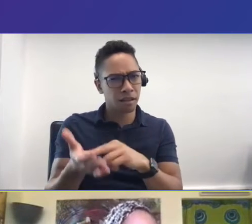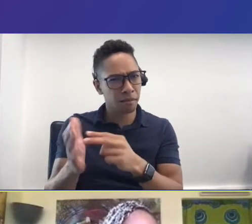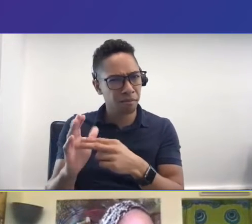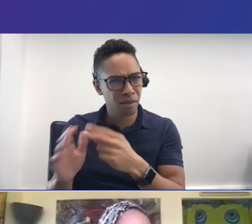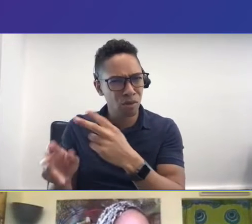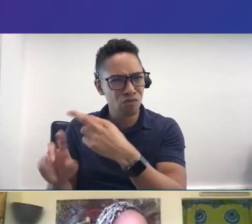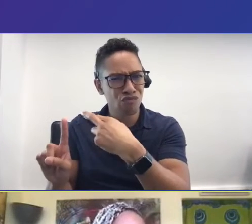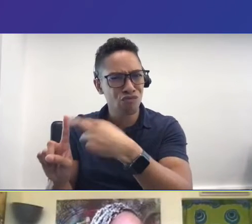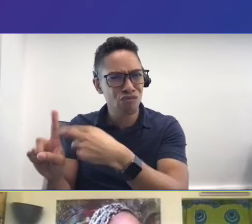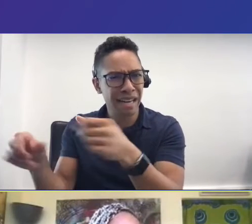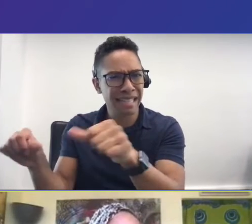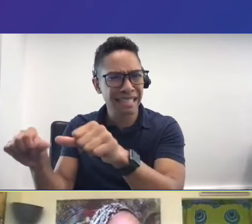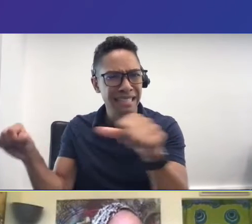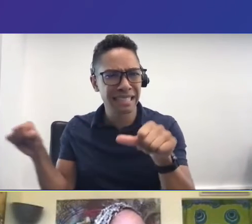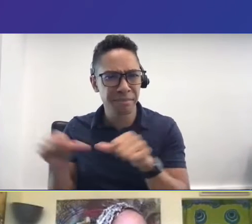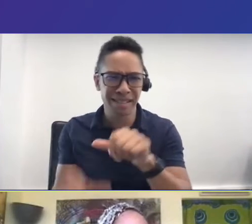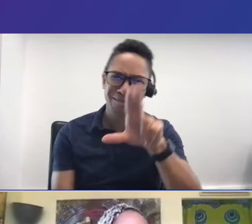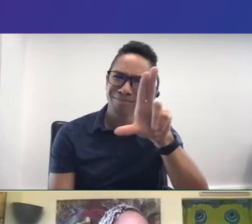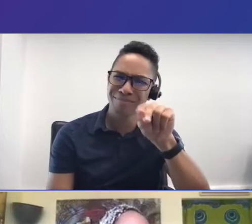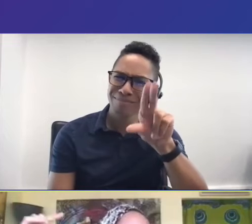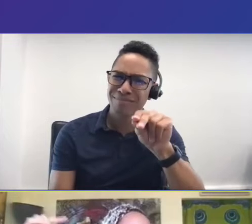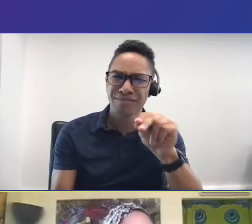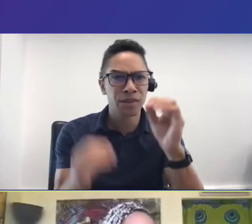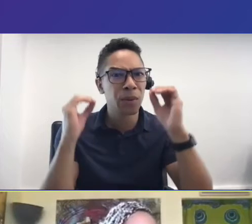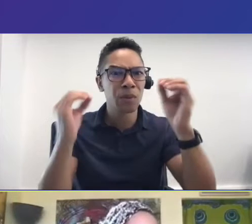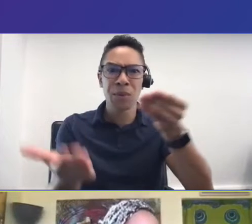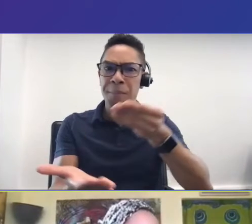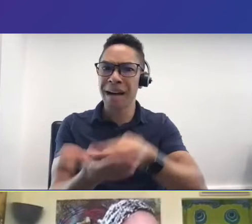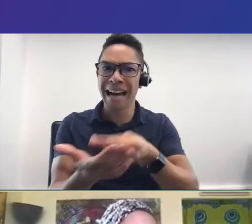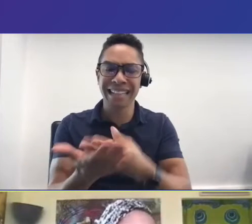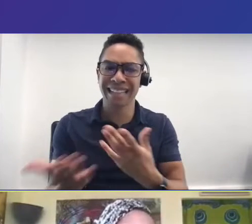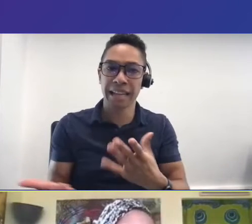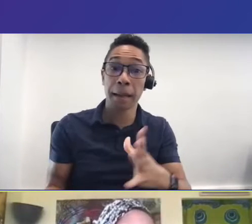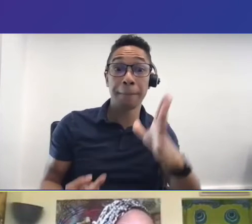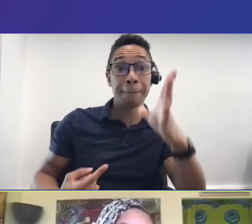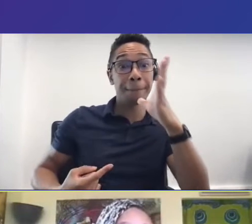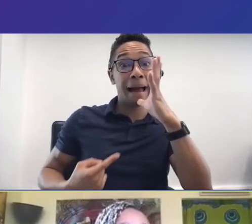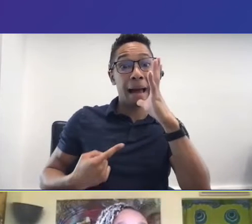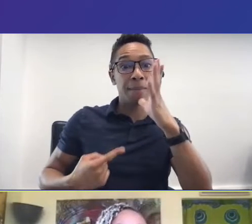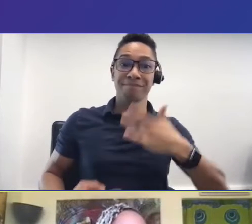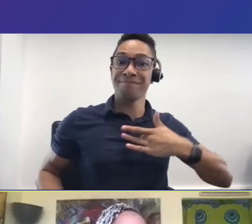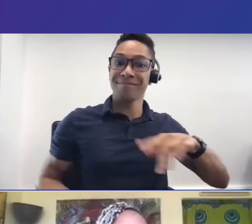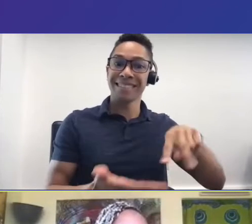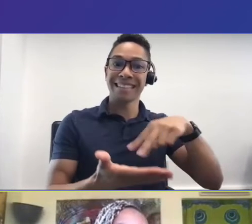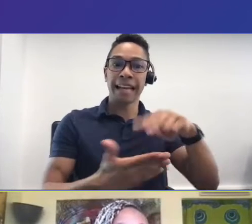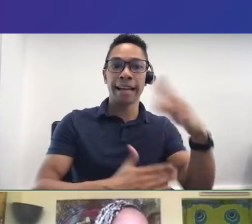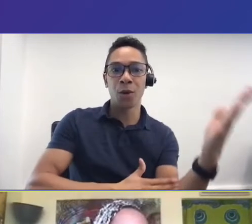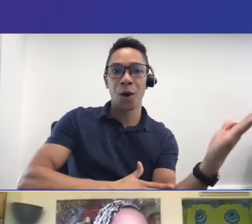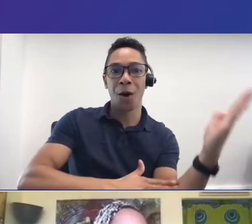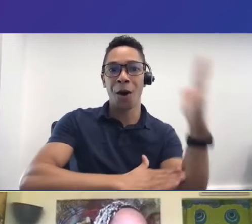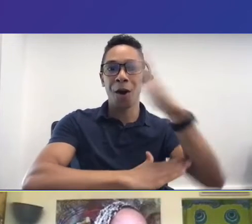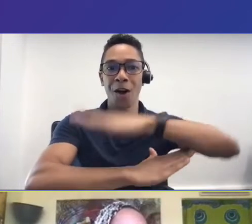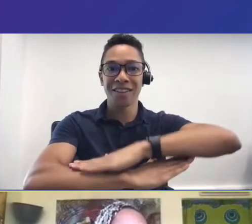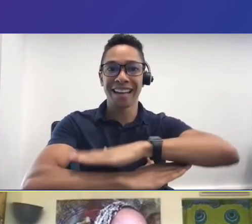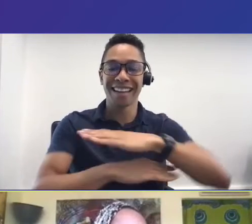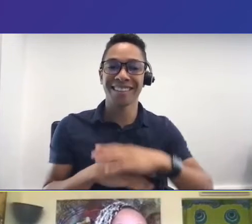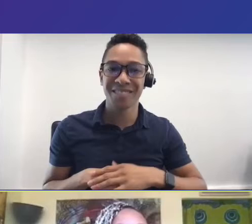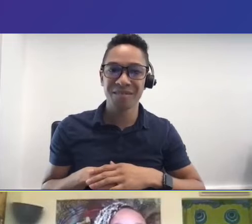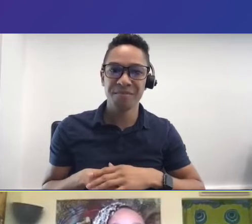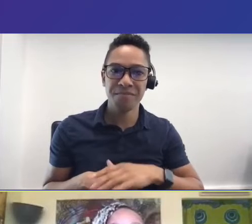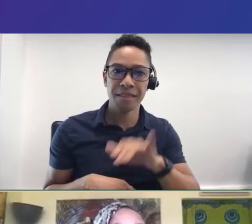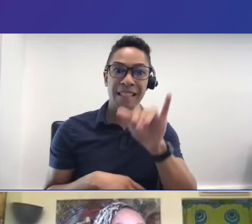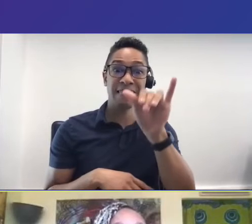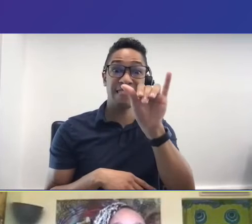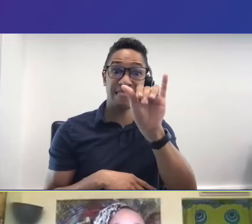any sense because we don't have the money to do it. And we're mothers and we dance all day long. And when she said that to me, no other dancer,